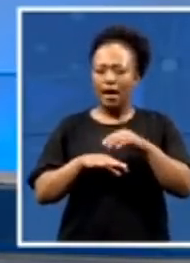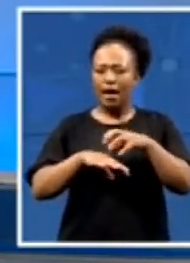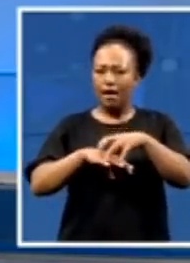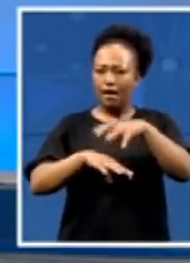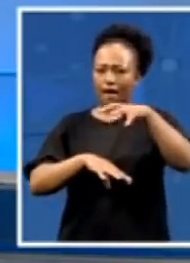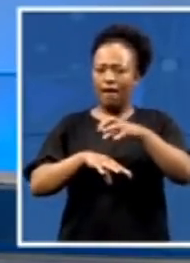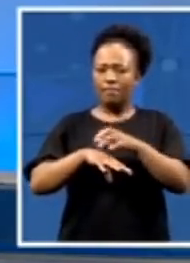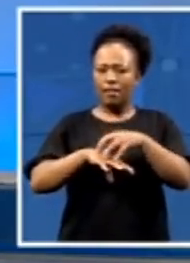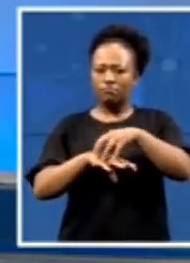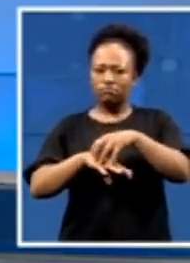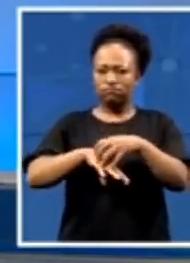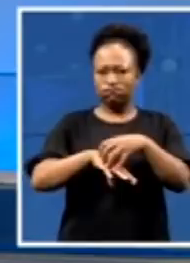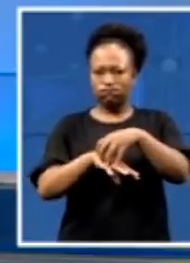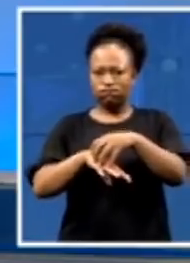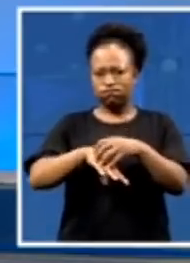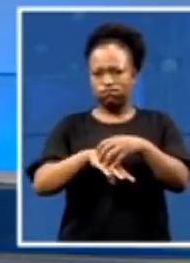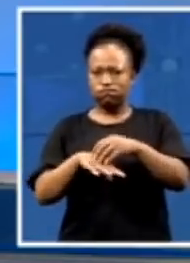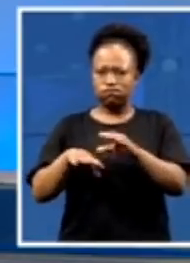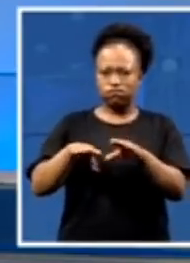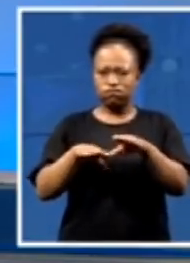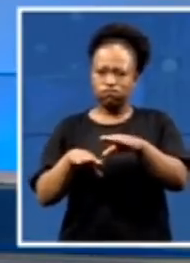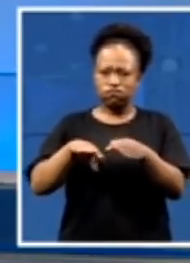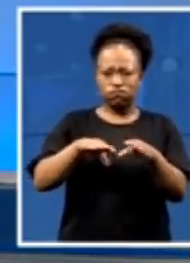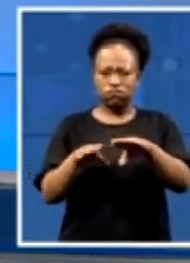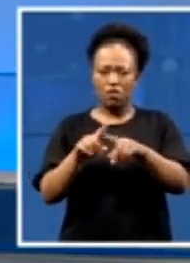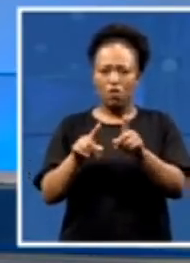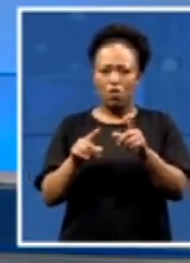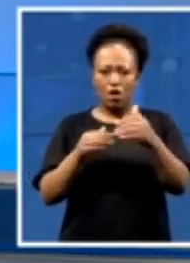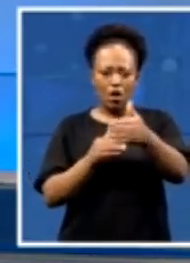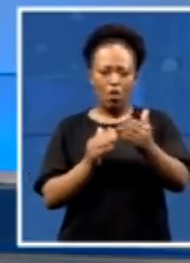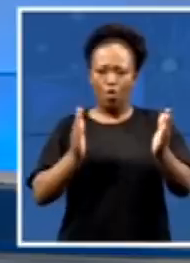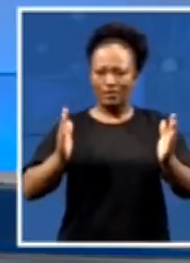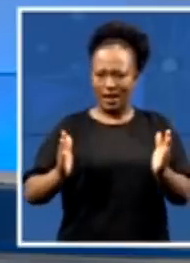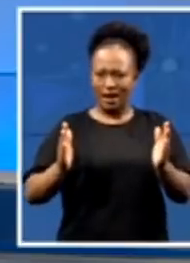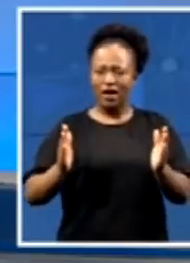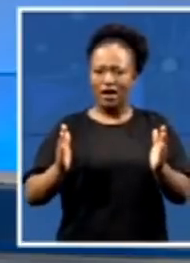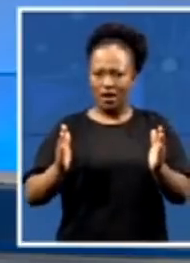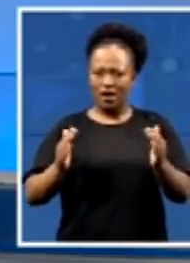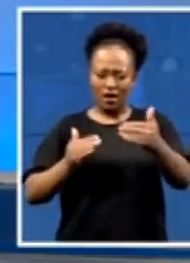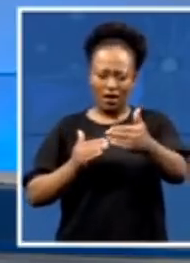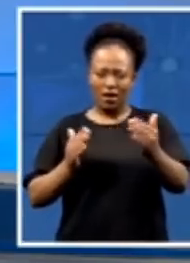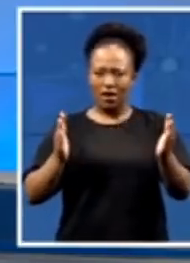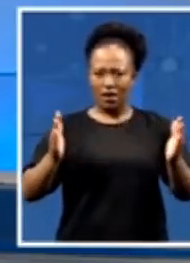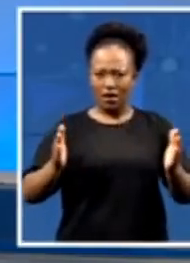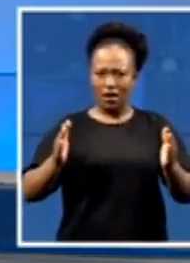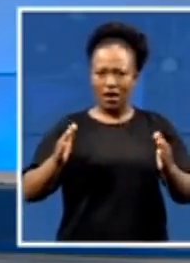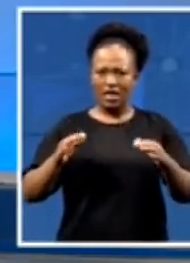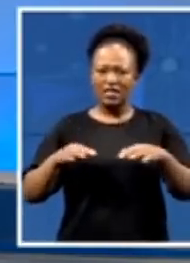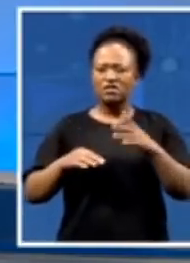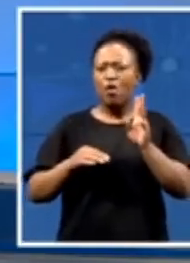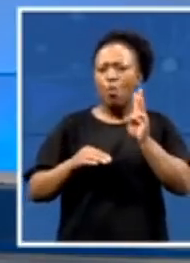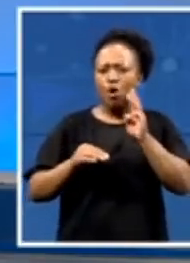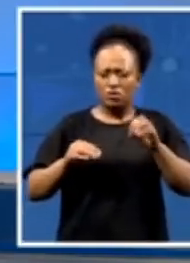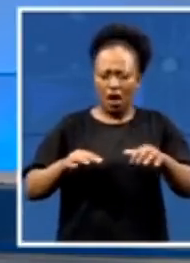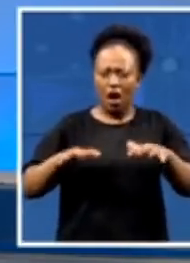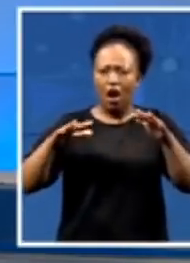has to think in their head when you've seen a shipping container and its size and that it can float in water. It almost gives one a sense of